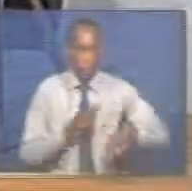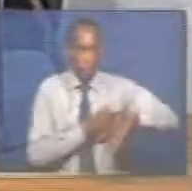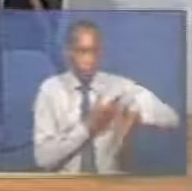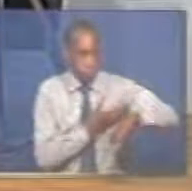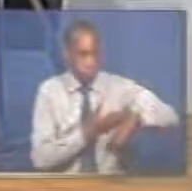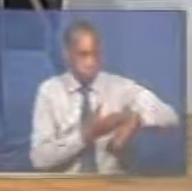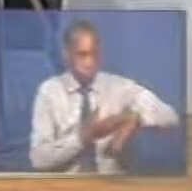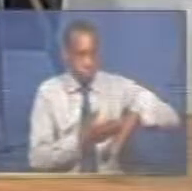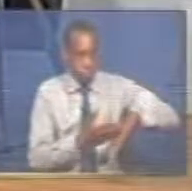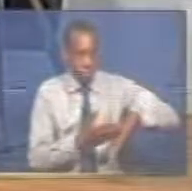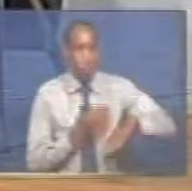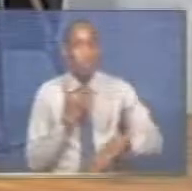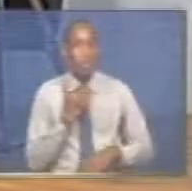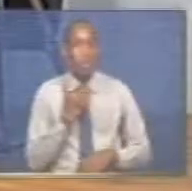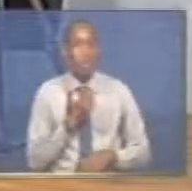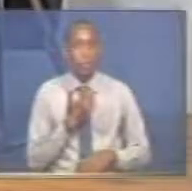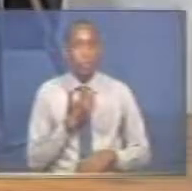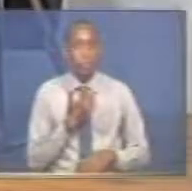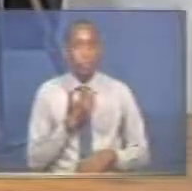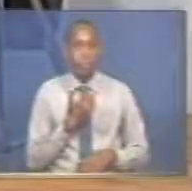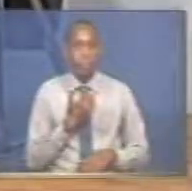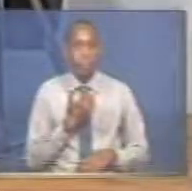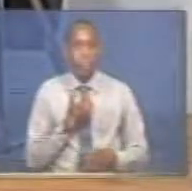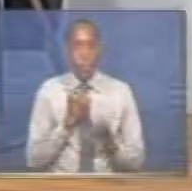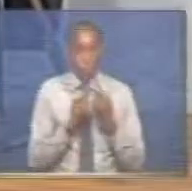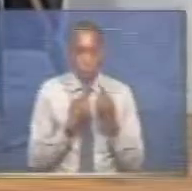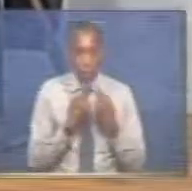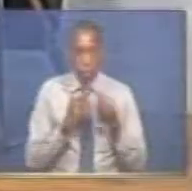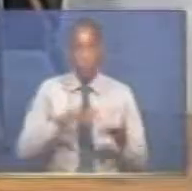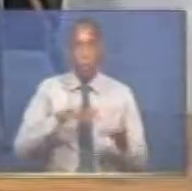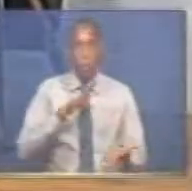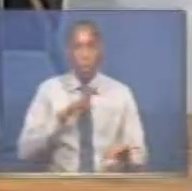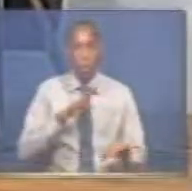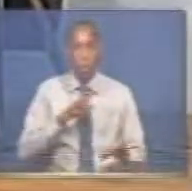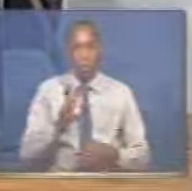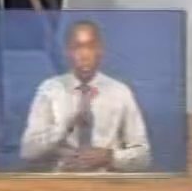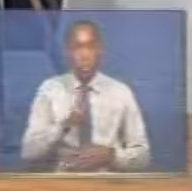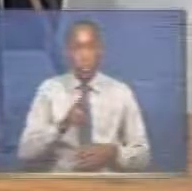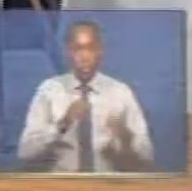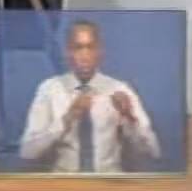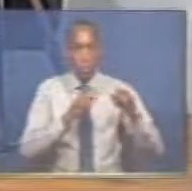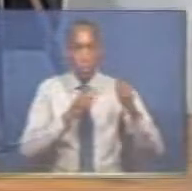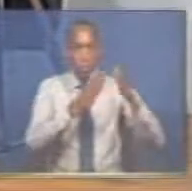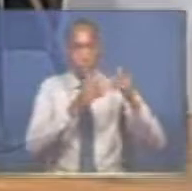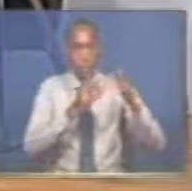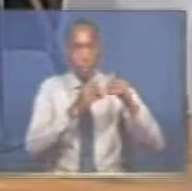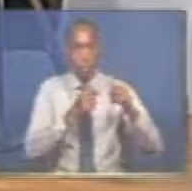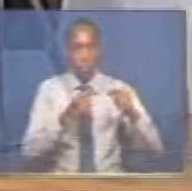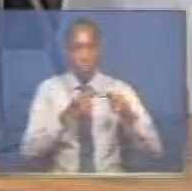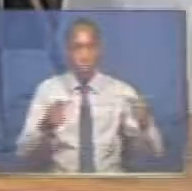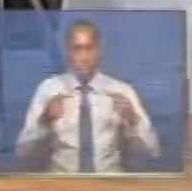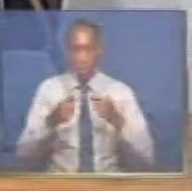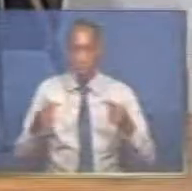but yes. I would have loved to raise that point, you know, beforehand, and it's actually fun hearing two Arsenal fans go at it against each other. Yeah, Wenger